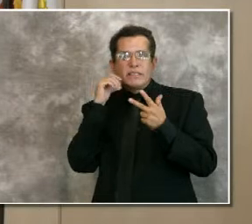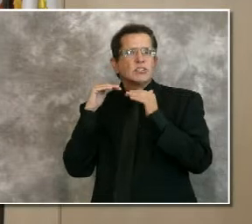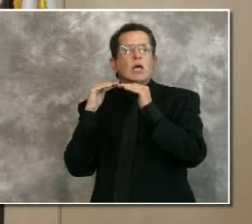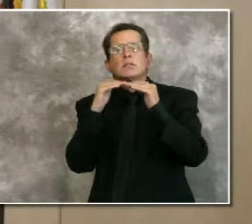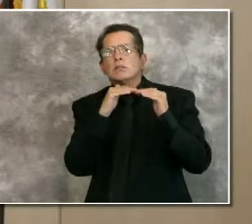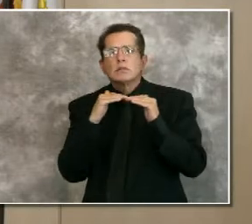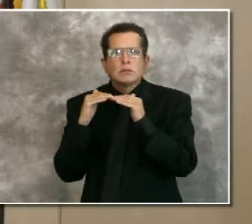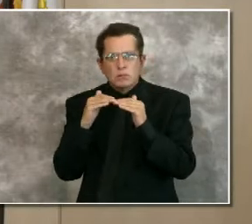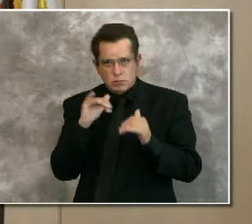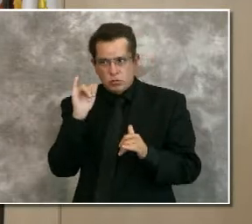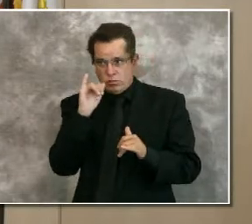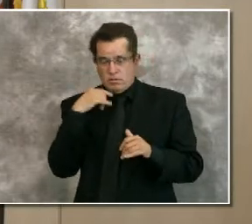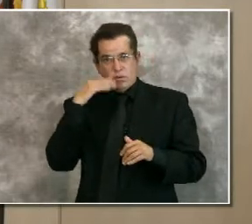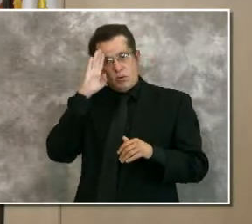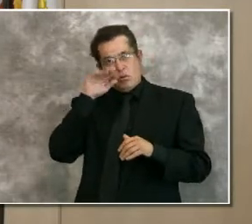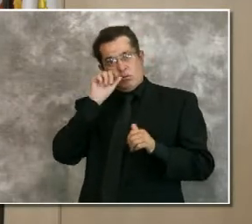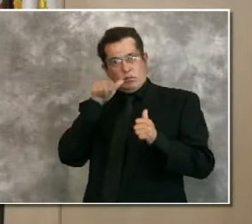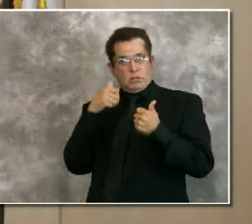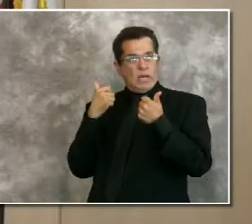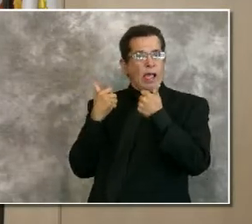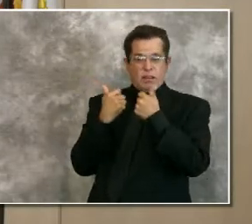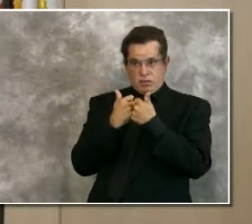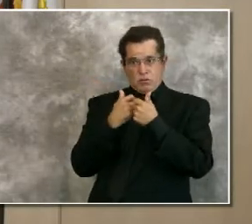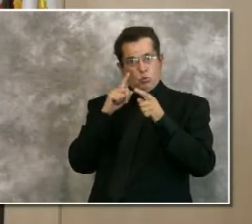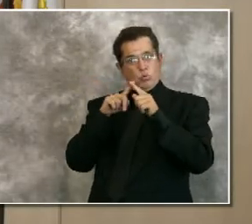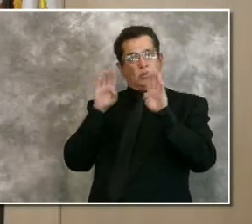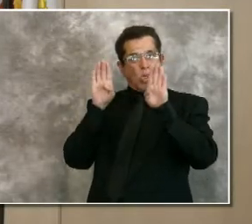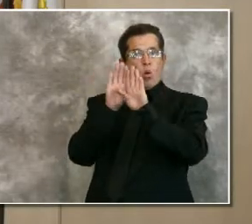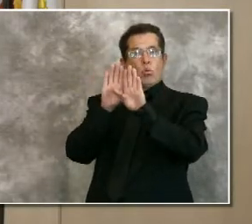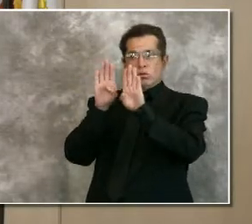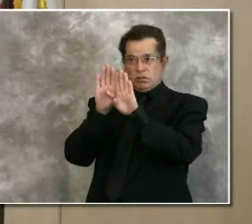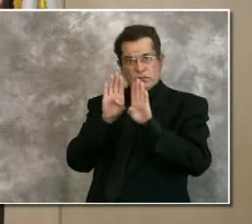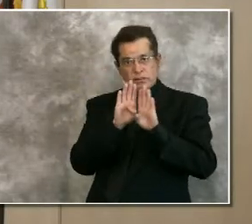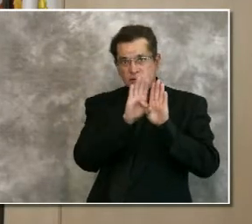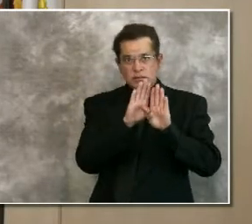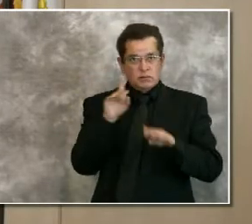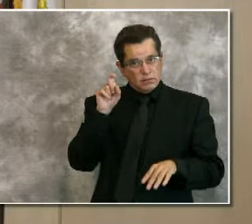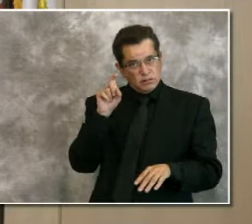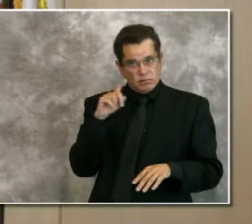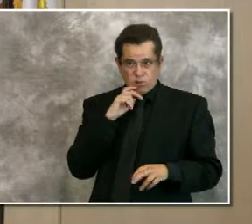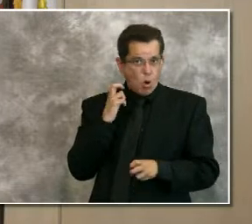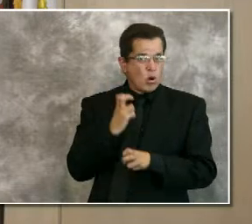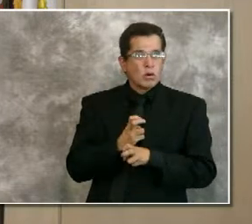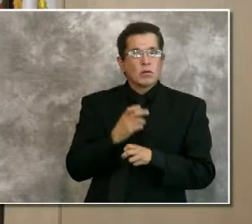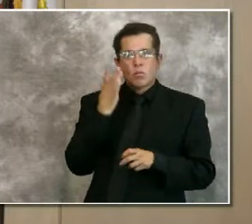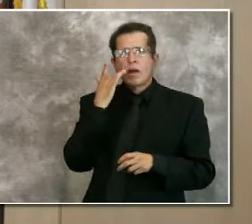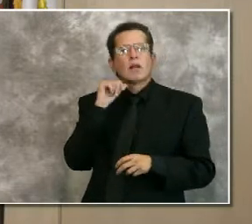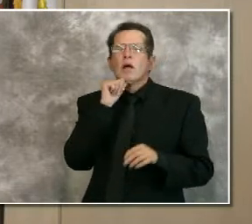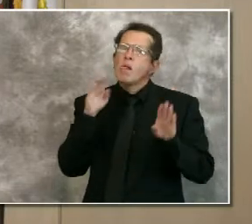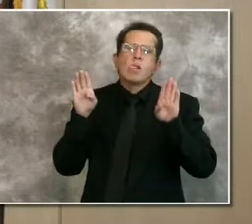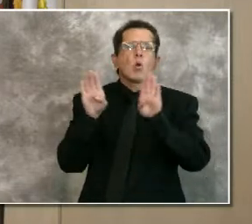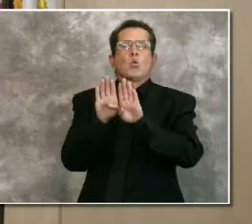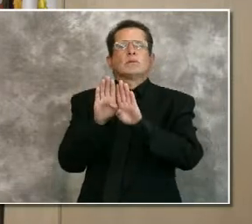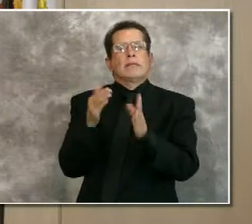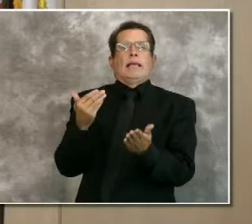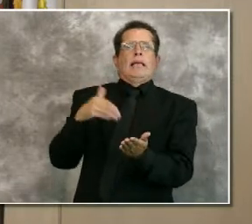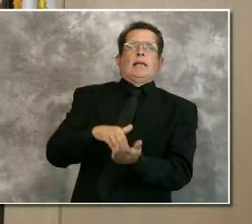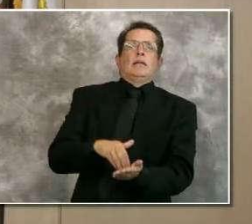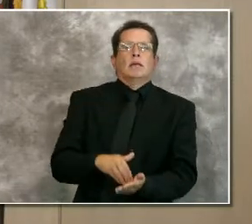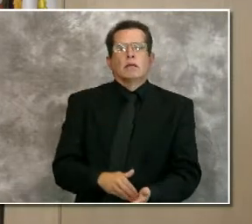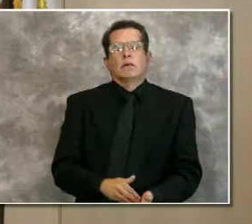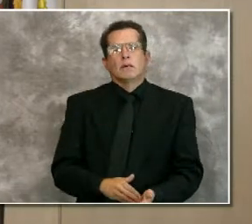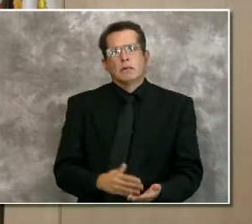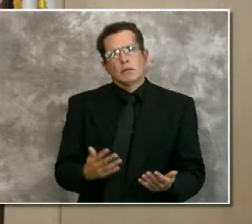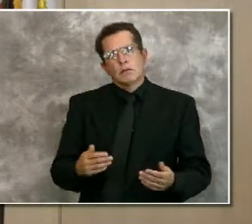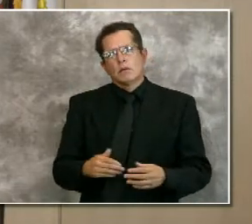challenge in garnering the willpower to start shutting down society again? So our